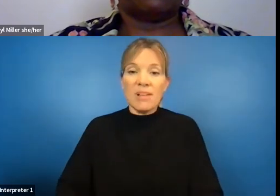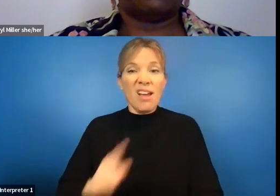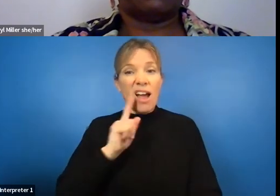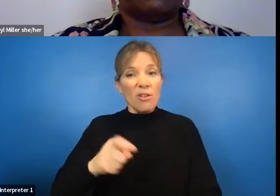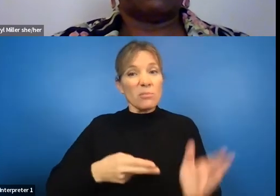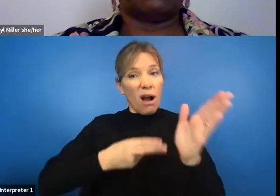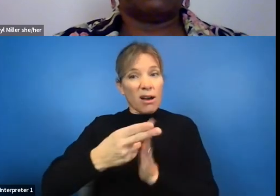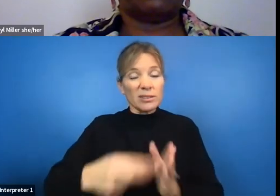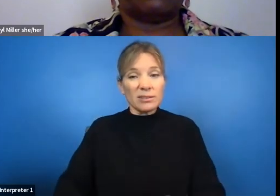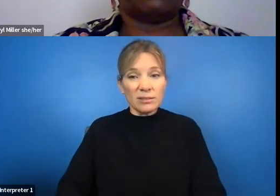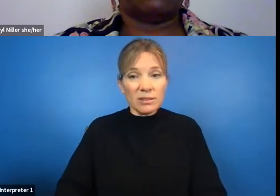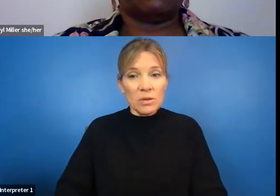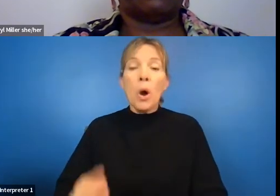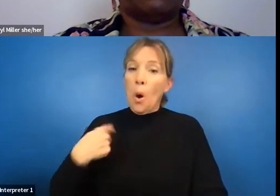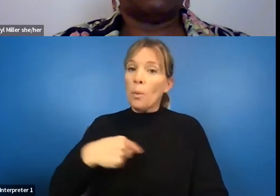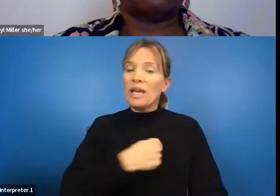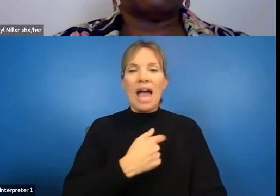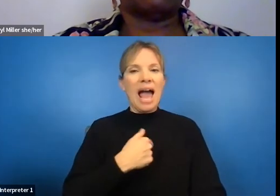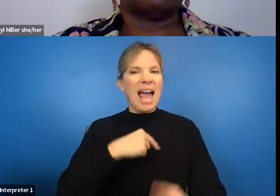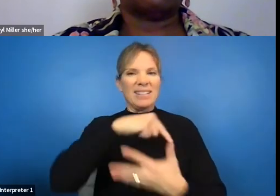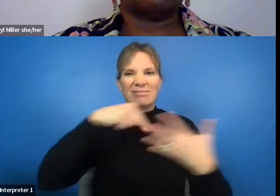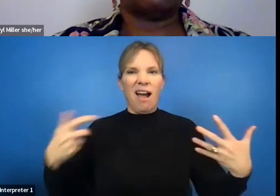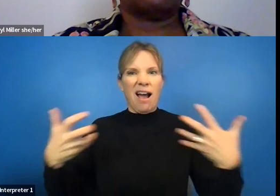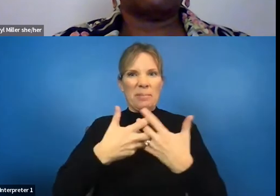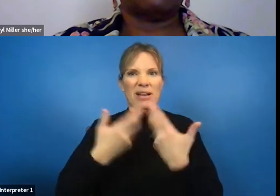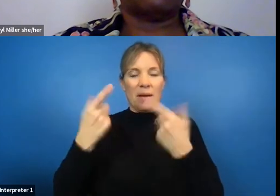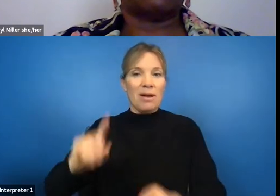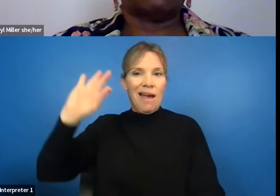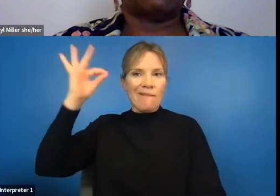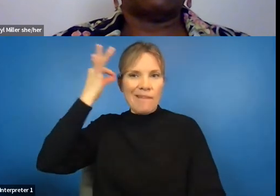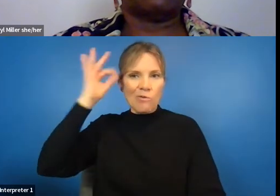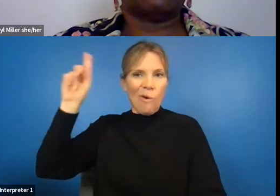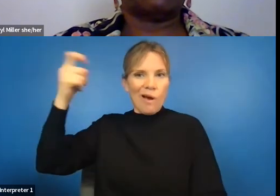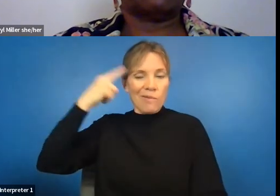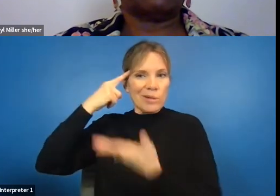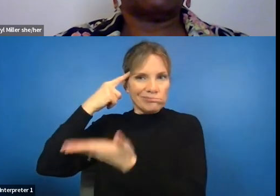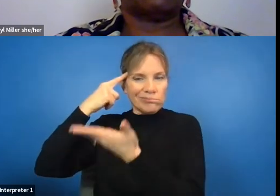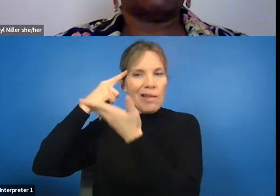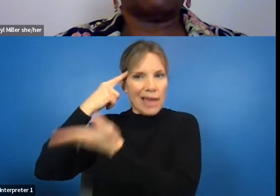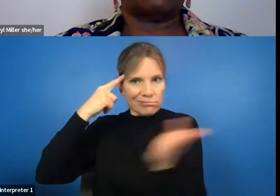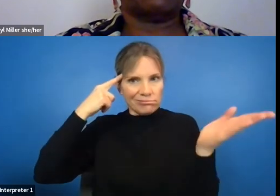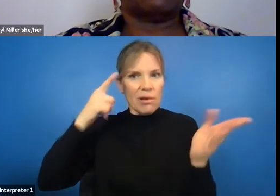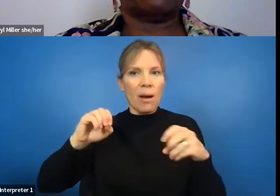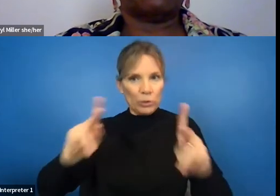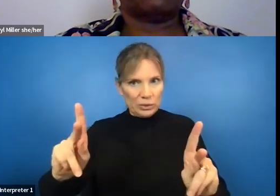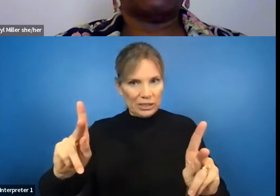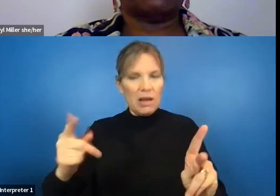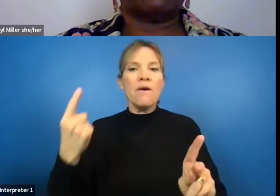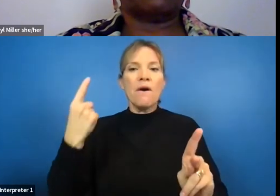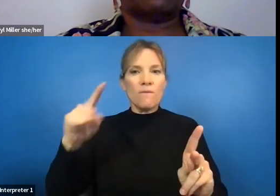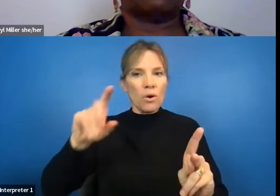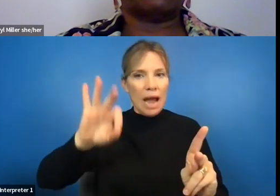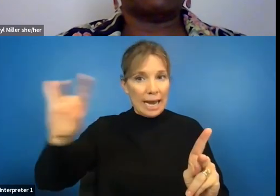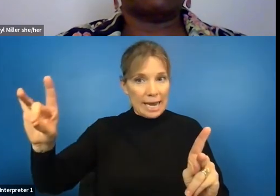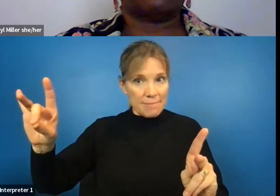about that. We had a combination of things. The federal government opening up that opportunity for